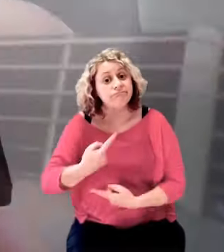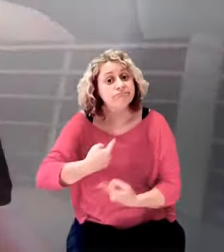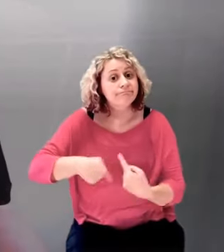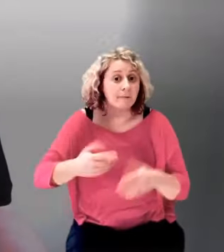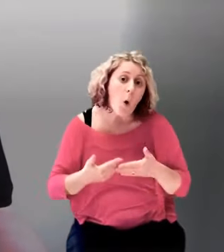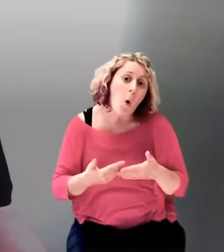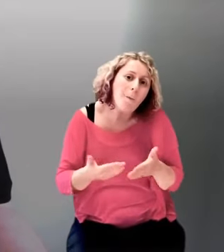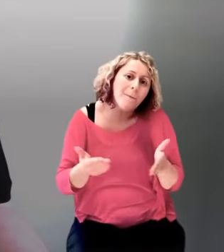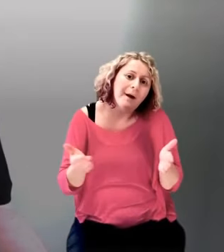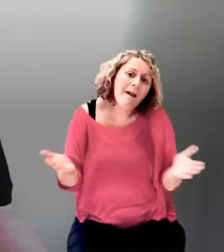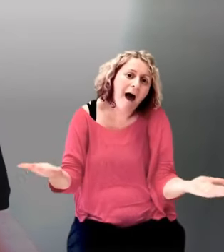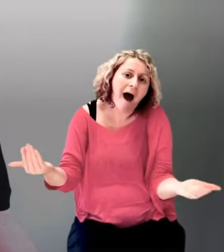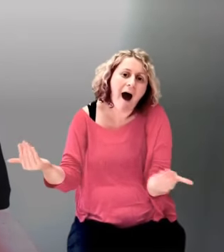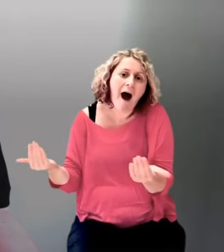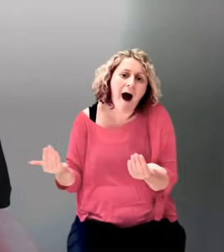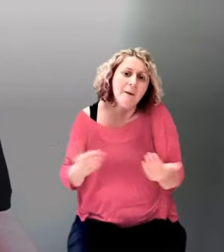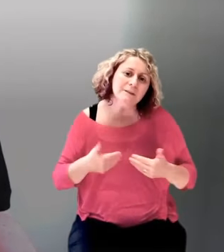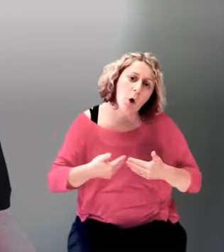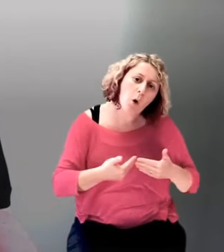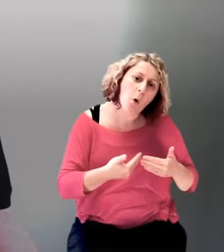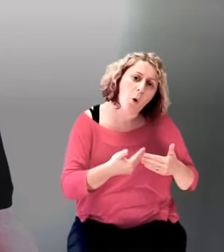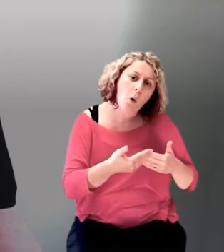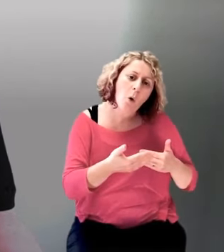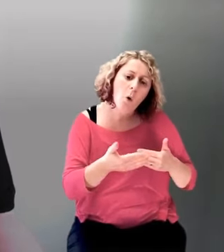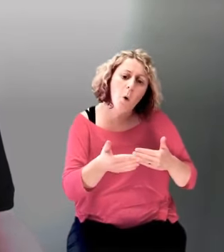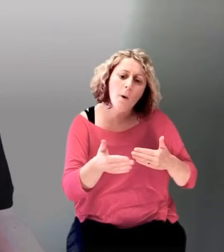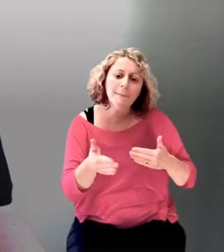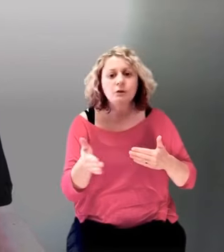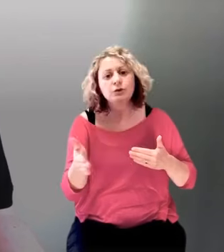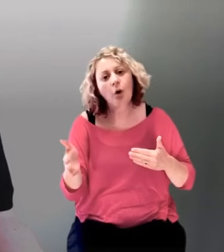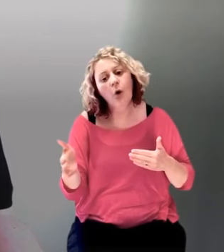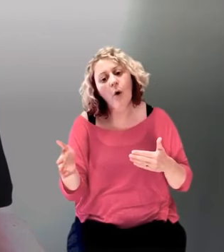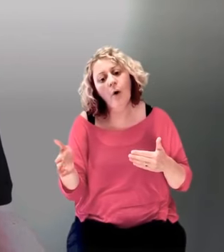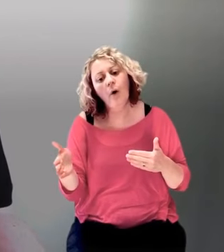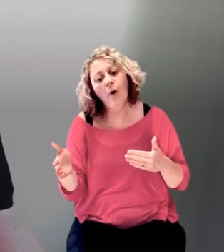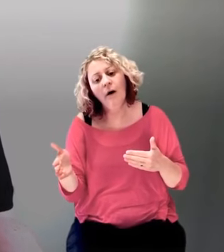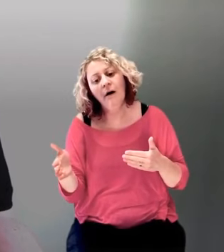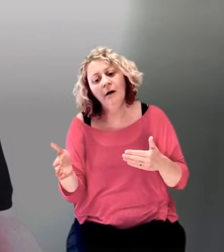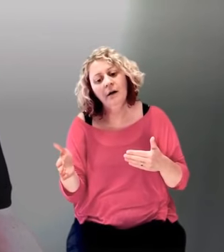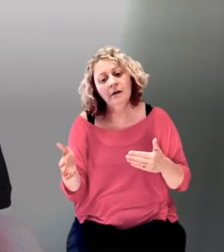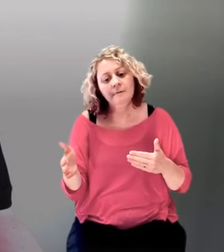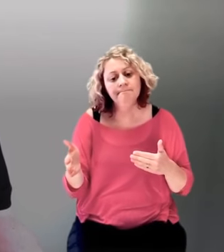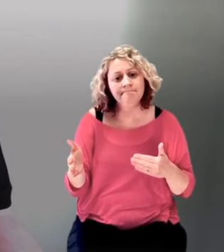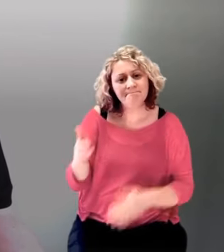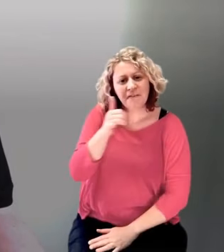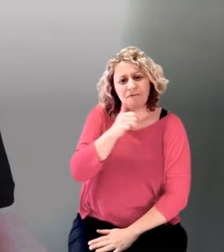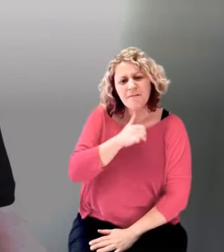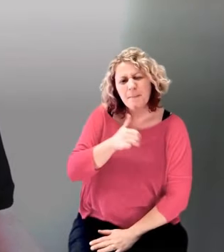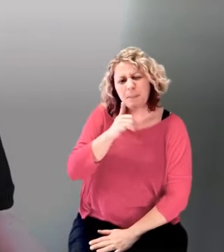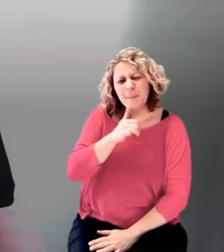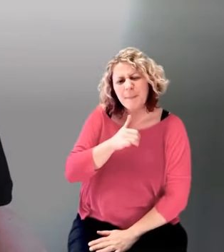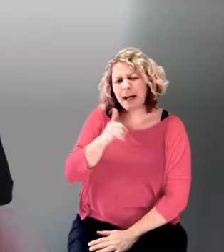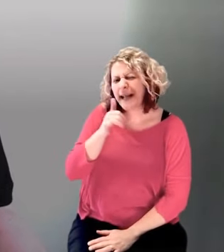With open arms and an open door,